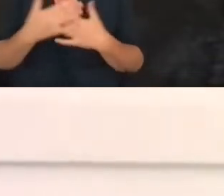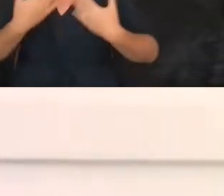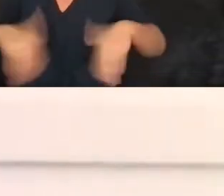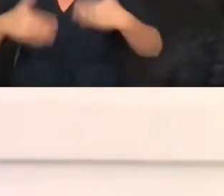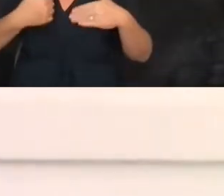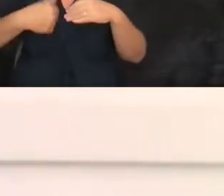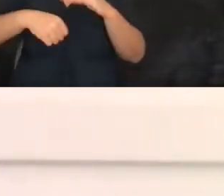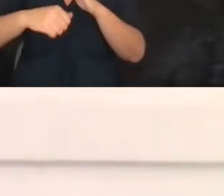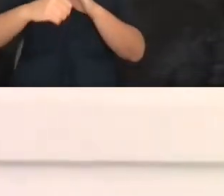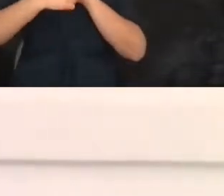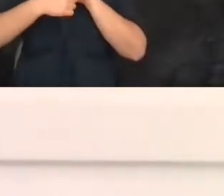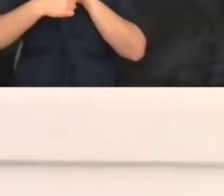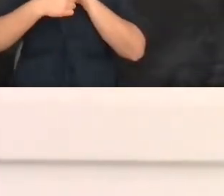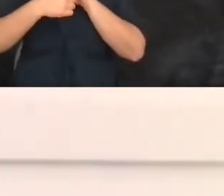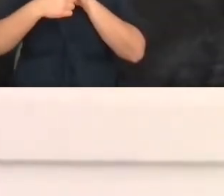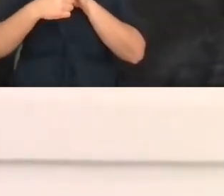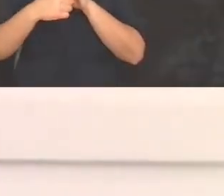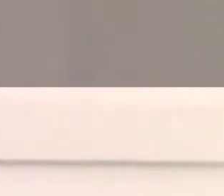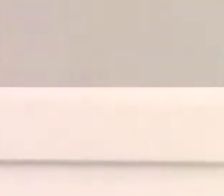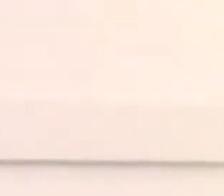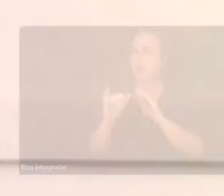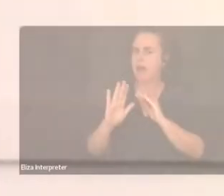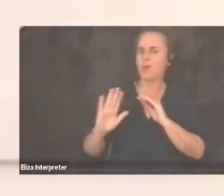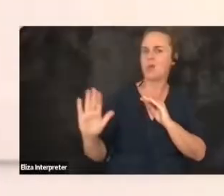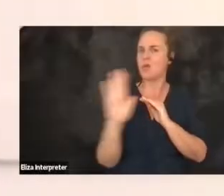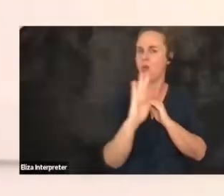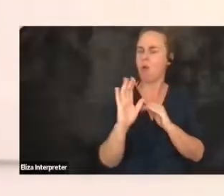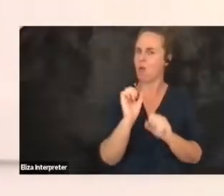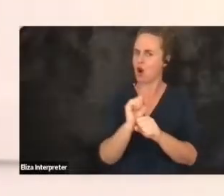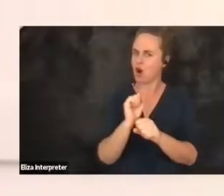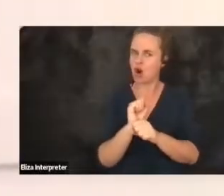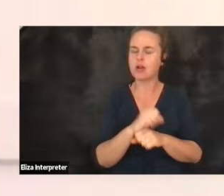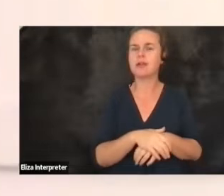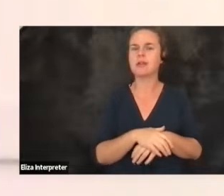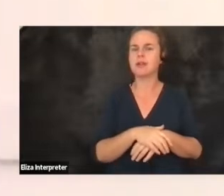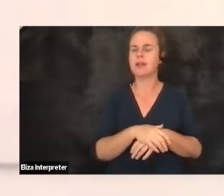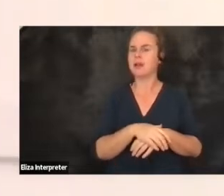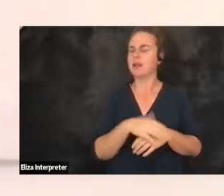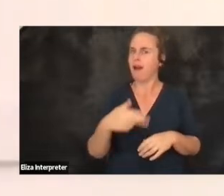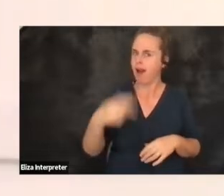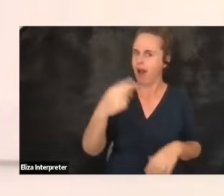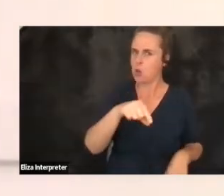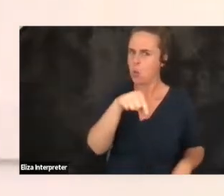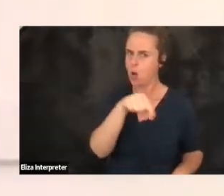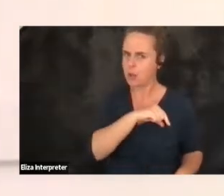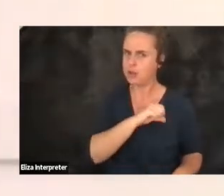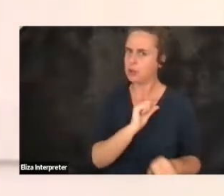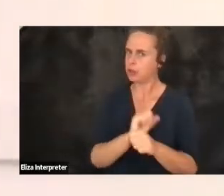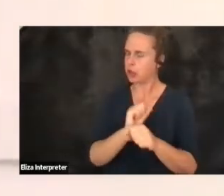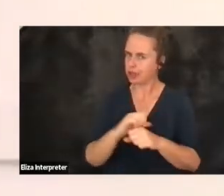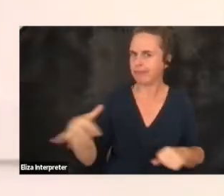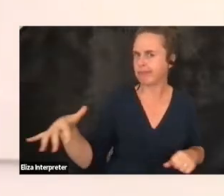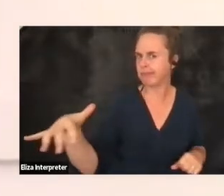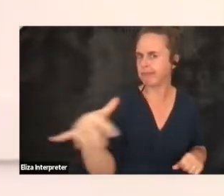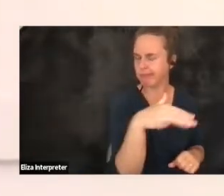impressed by the work that you're doing and the quality of the work that I've seen, and